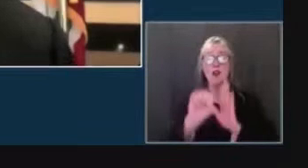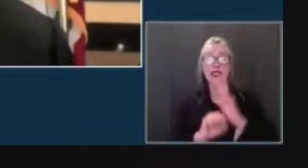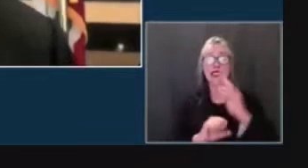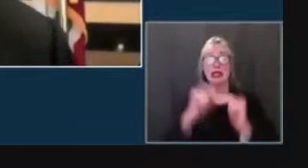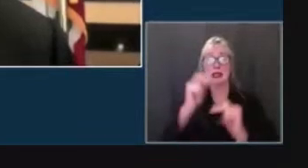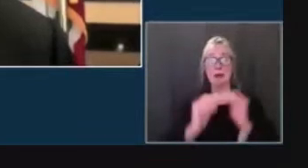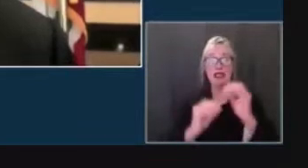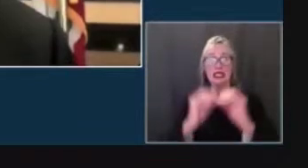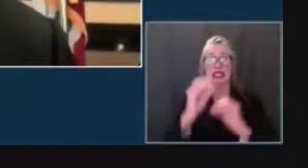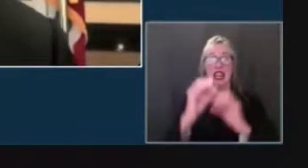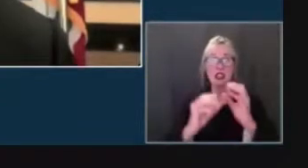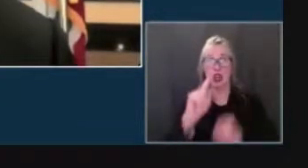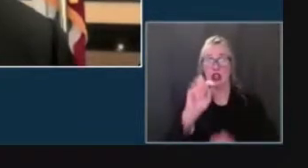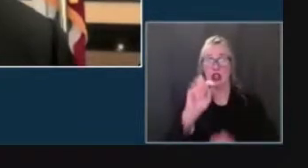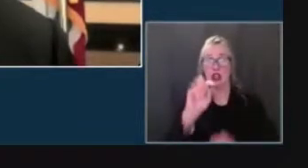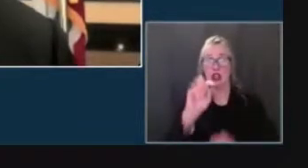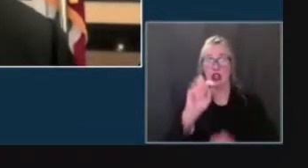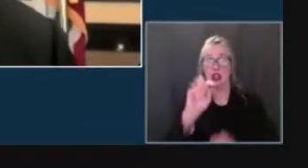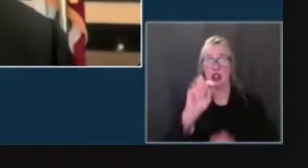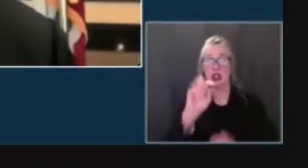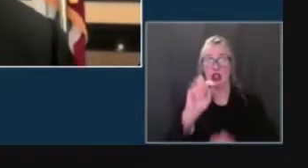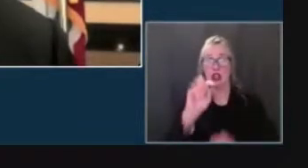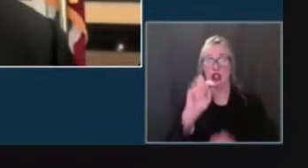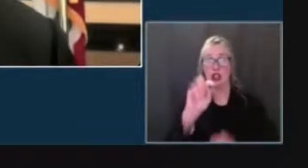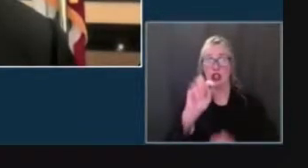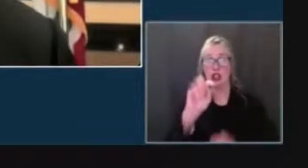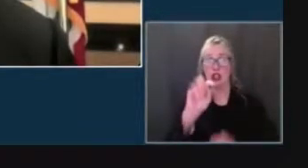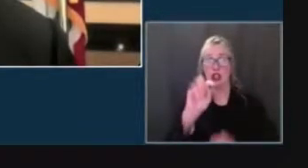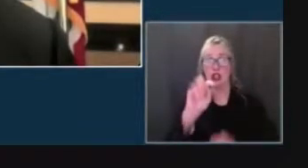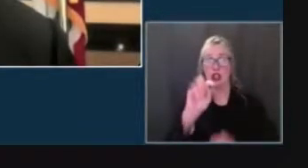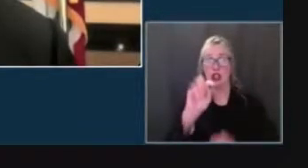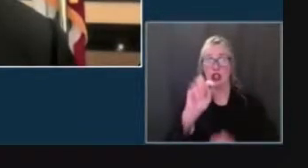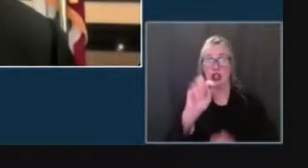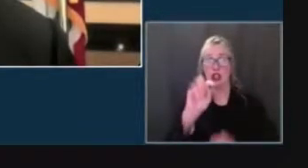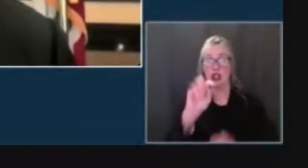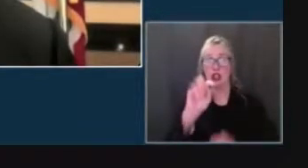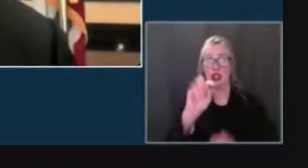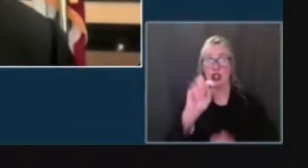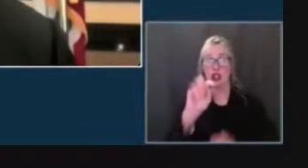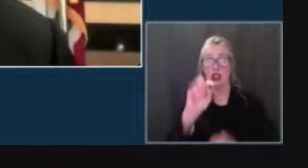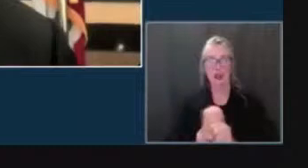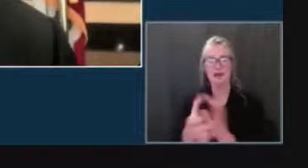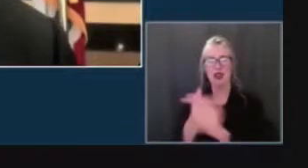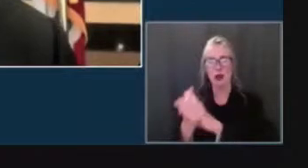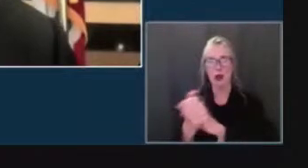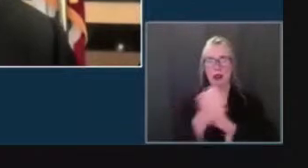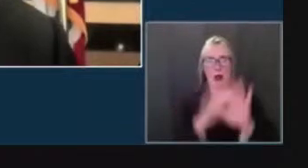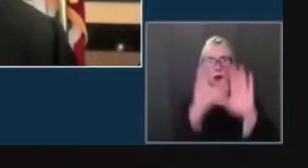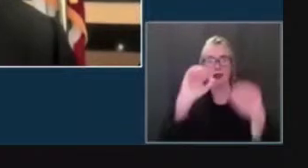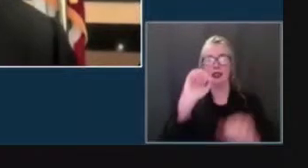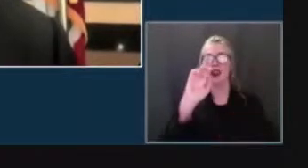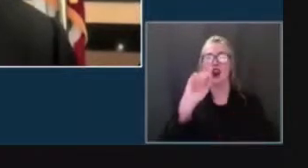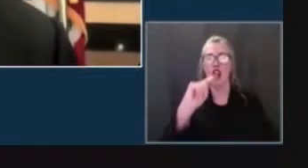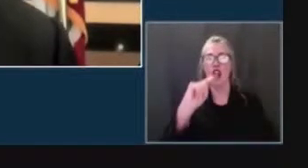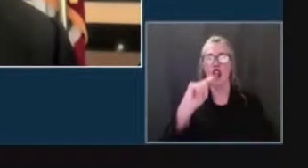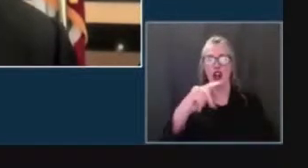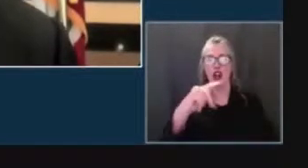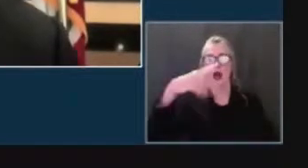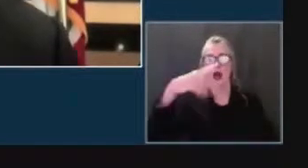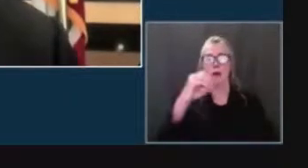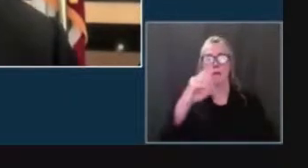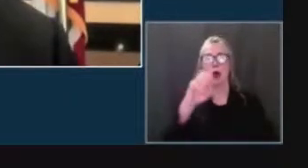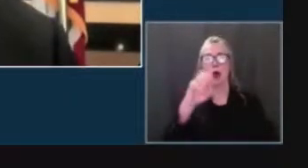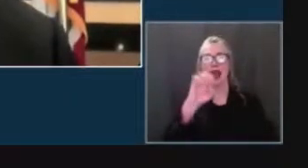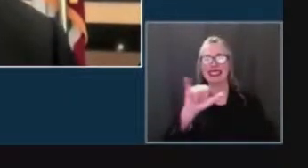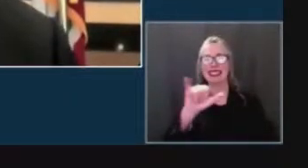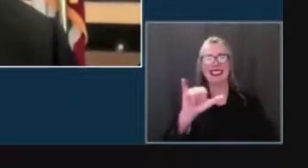California, thank you for your participation in the convention this year. Also, a huge congratulations to President Art Pulaski on the completion